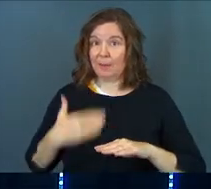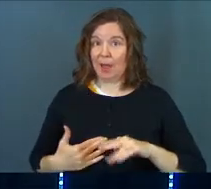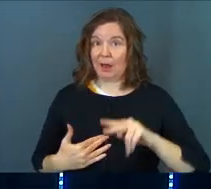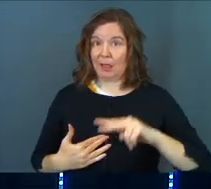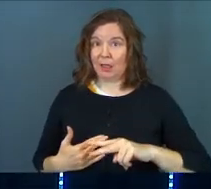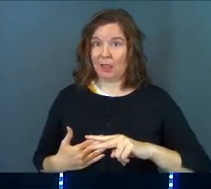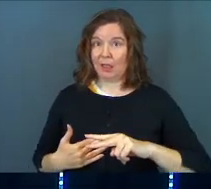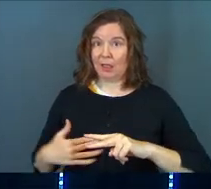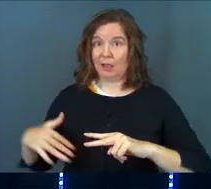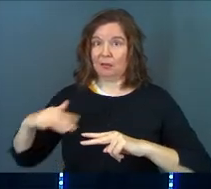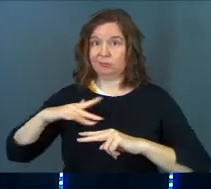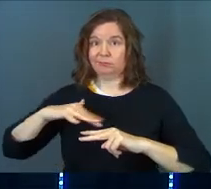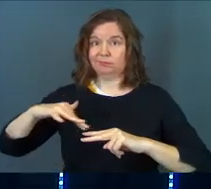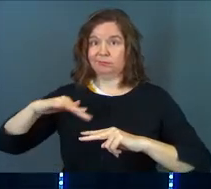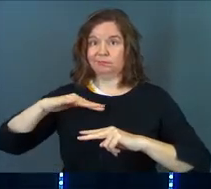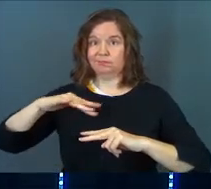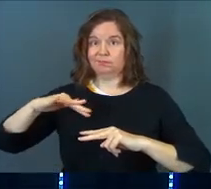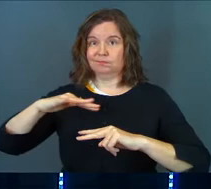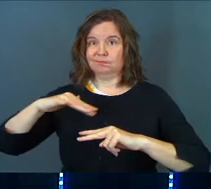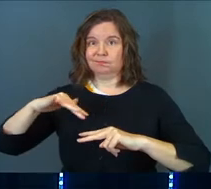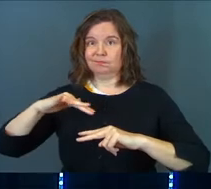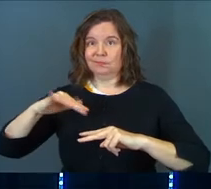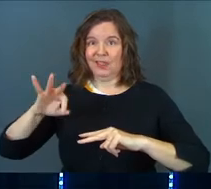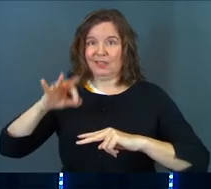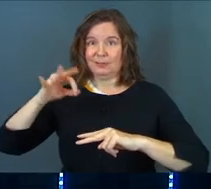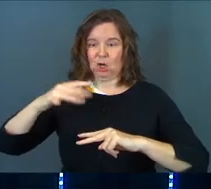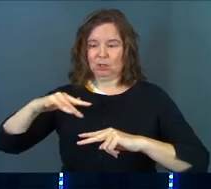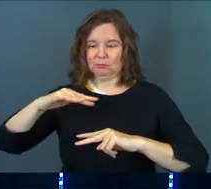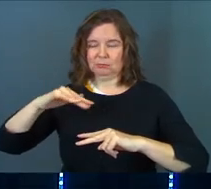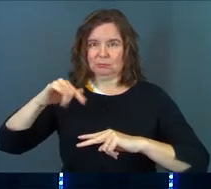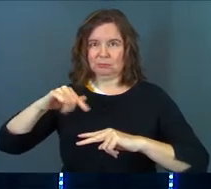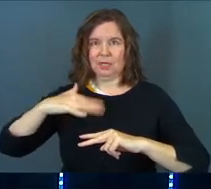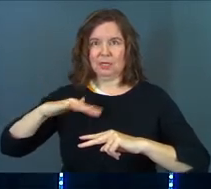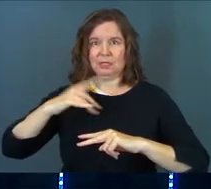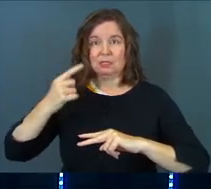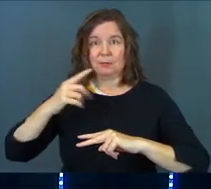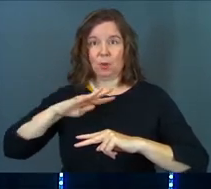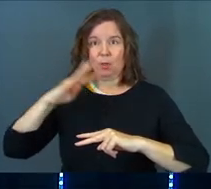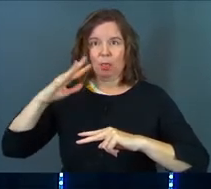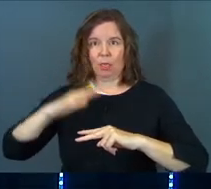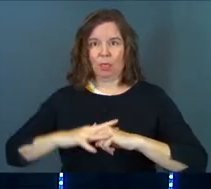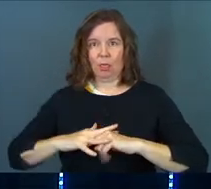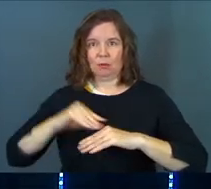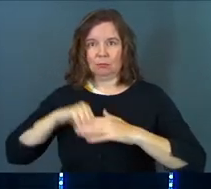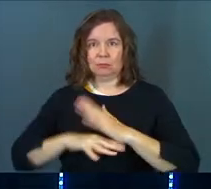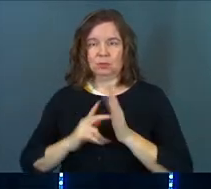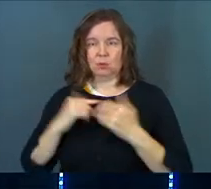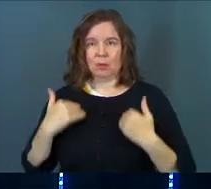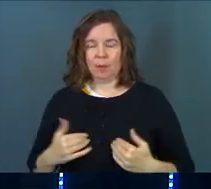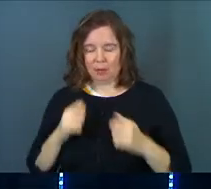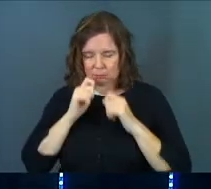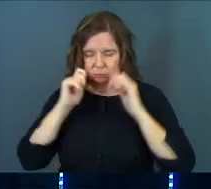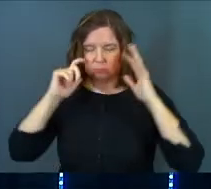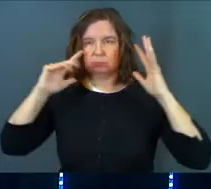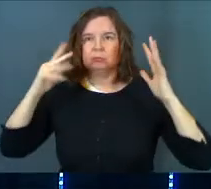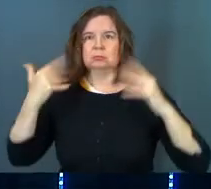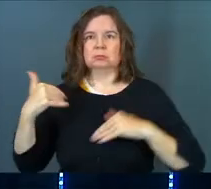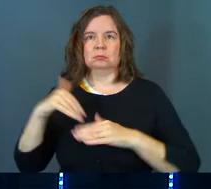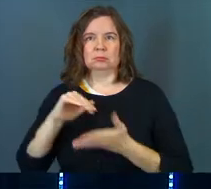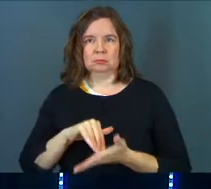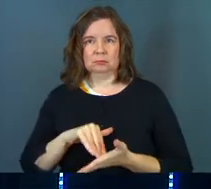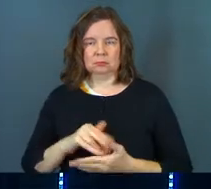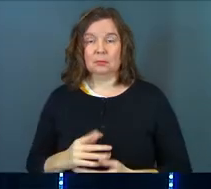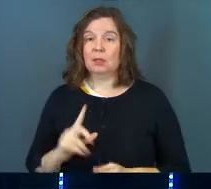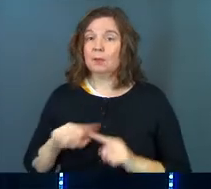body ethereally, right? They could just kind of hover there, and sometimes the spirit would come back into the body and the body would